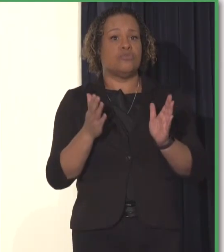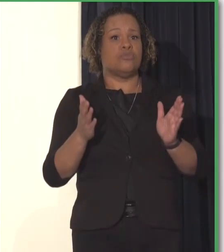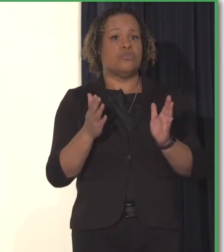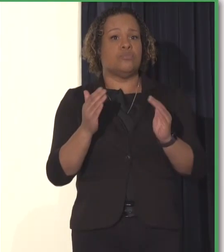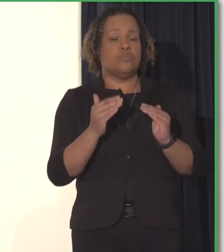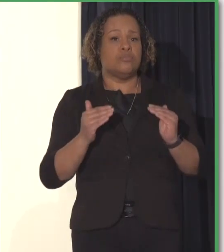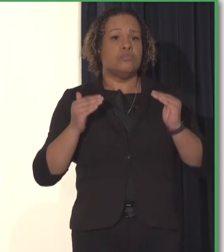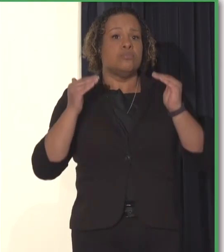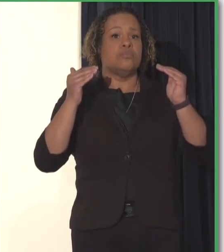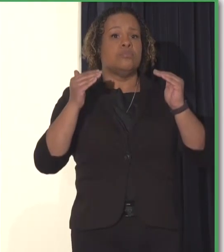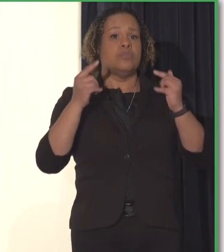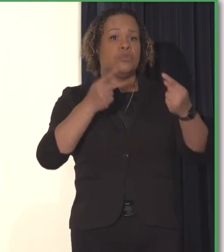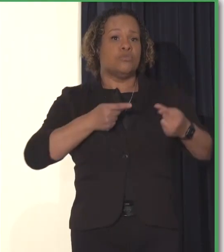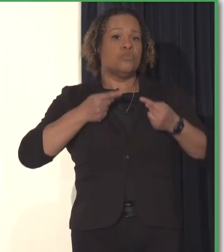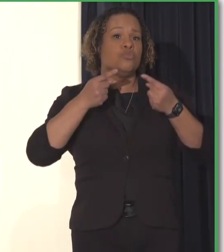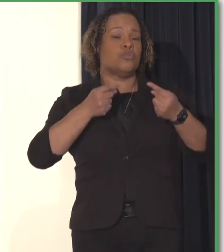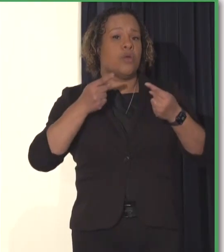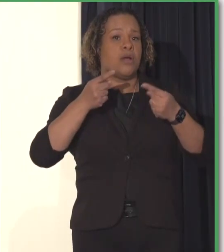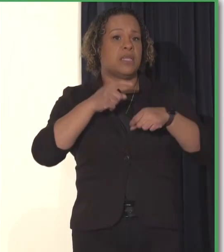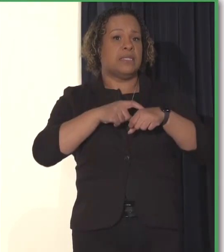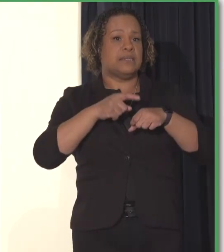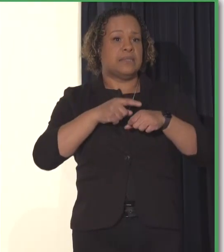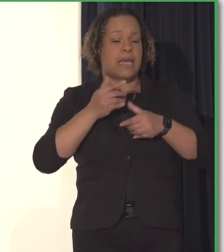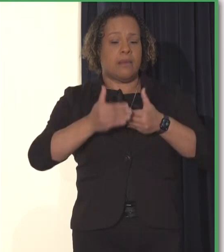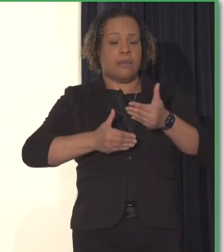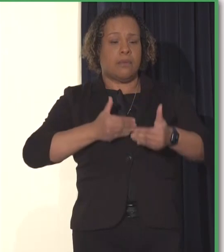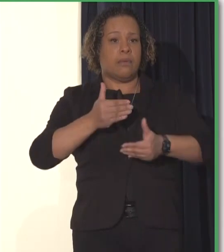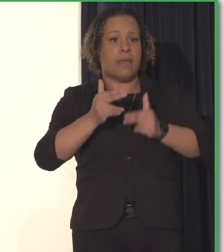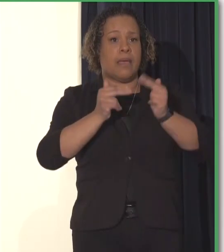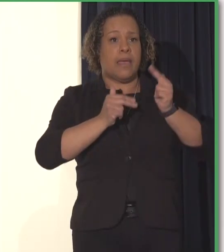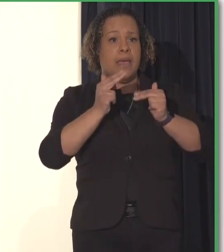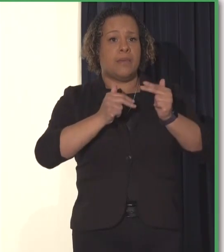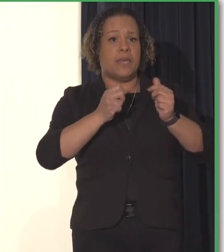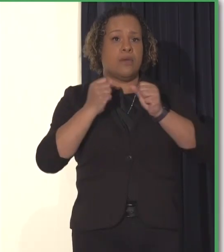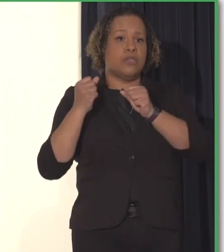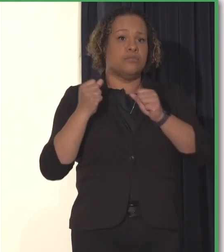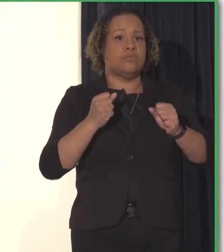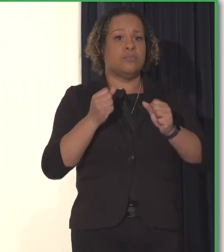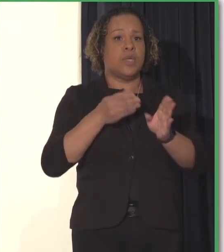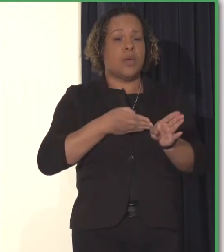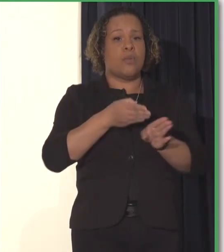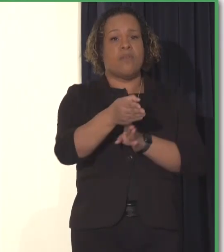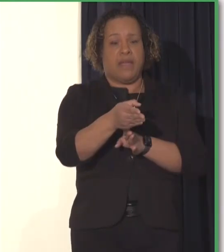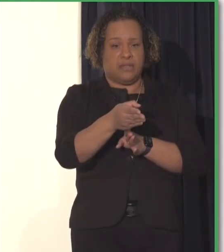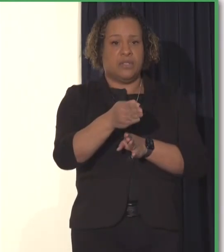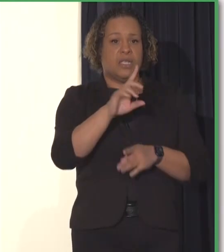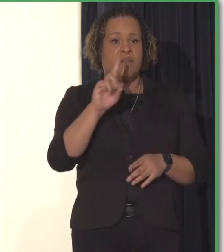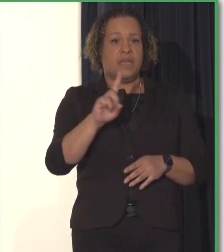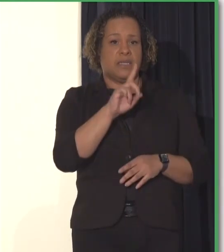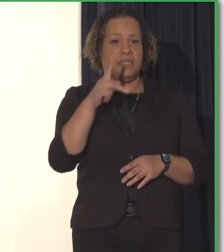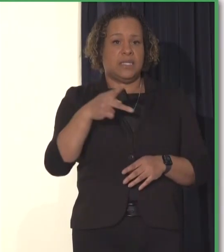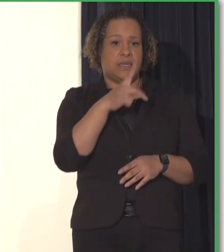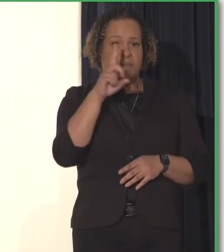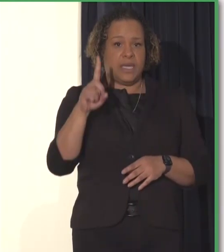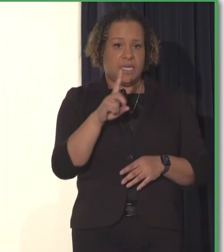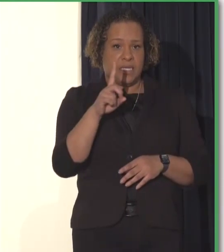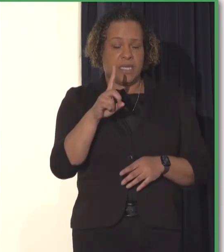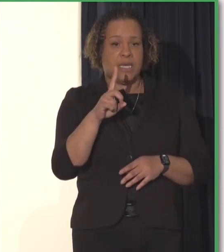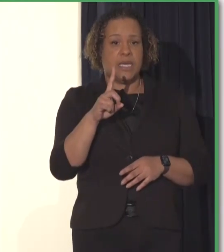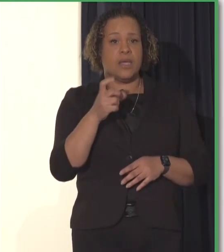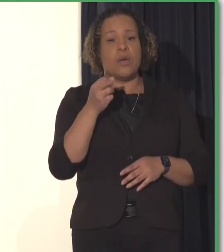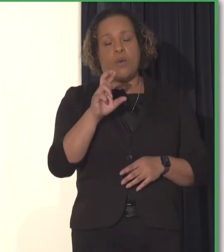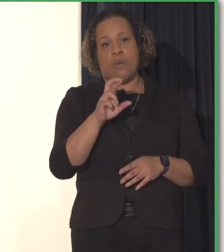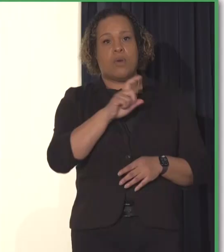unprecedented, turbulent times while rebuilding the integrity and professionalism of the Detroit Police Department, or the